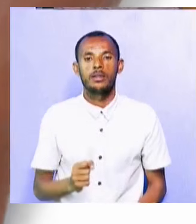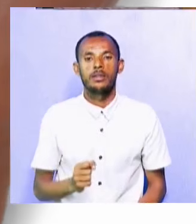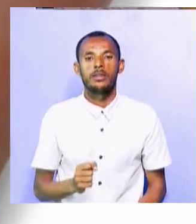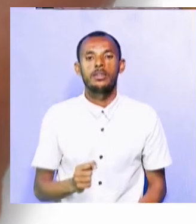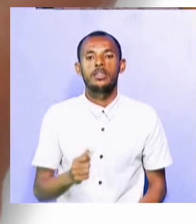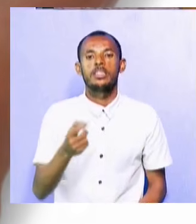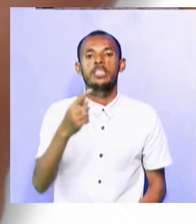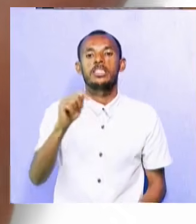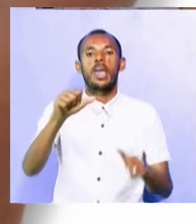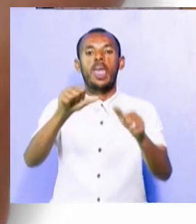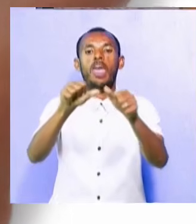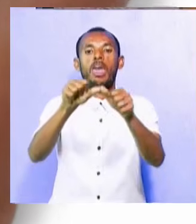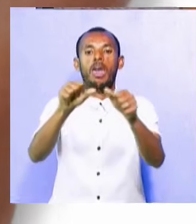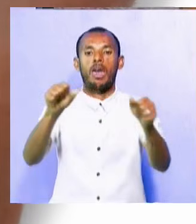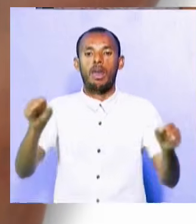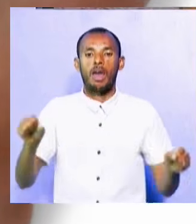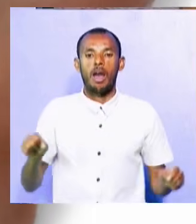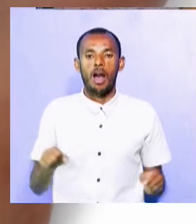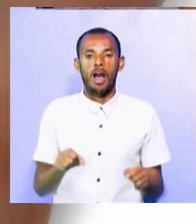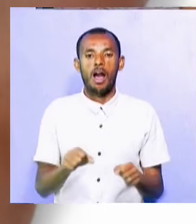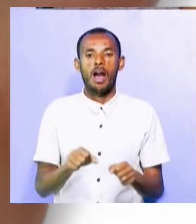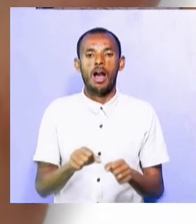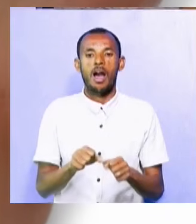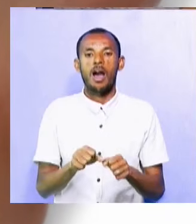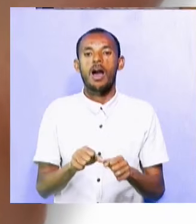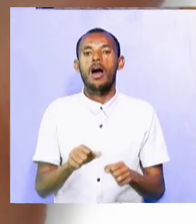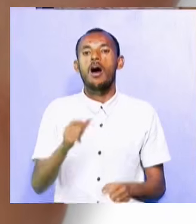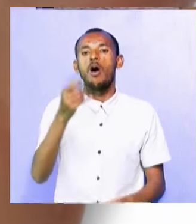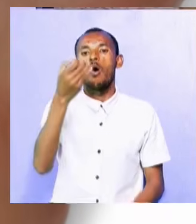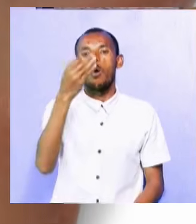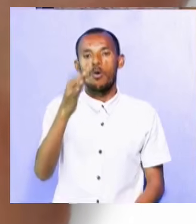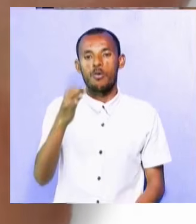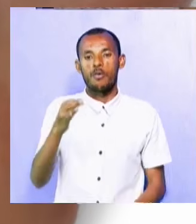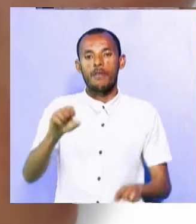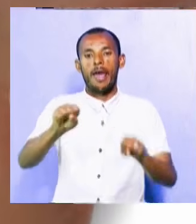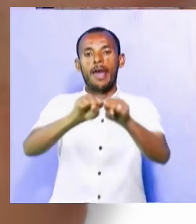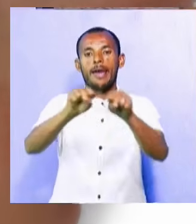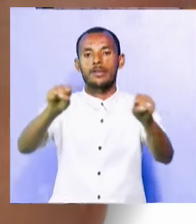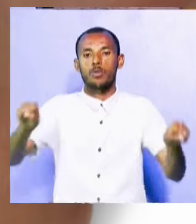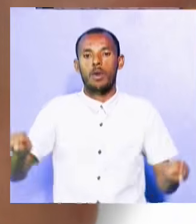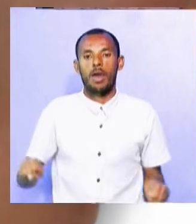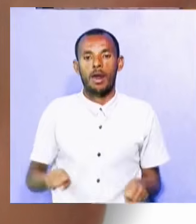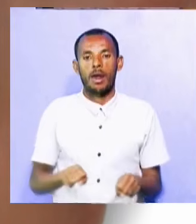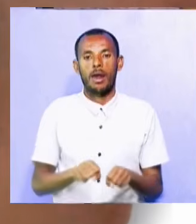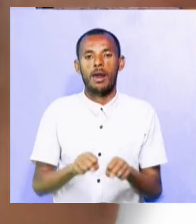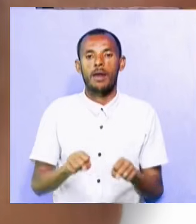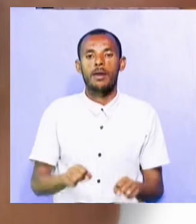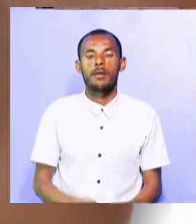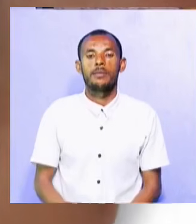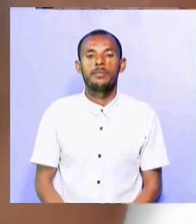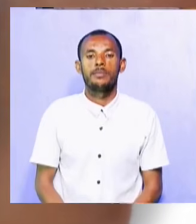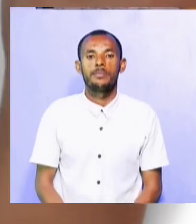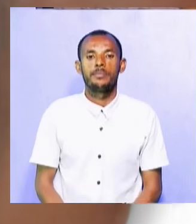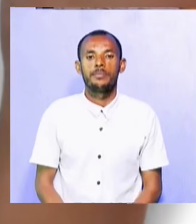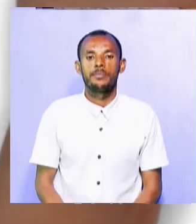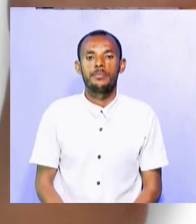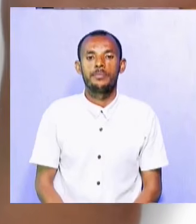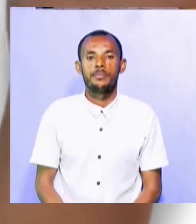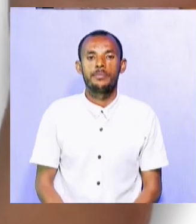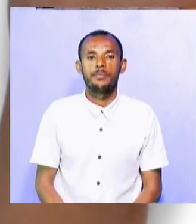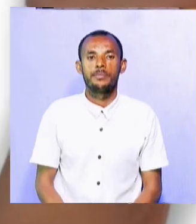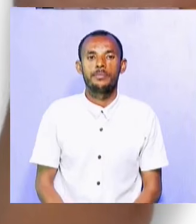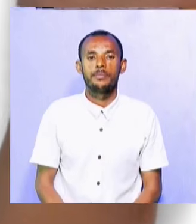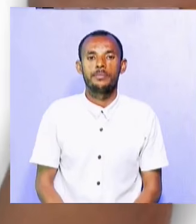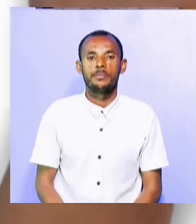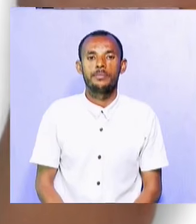the area of the square, the area of the square.